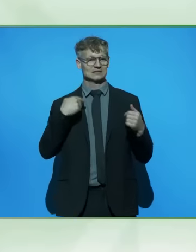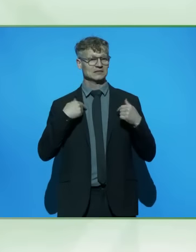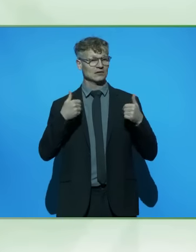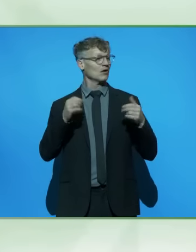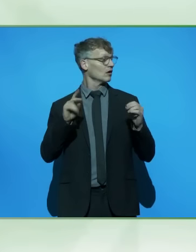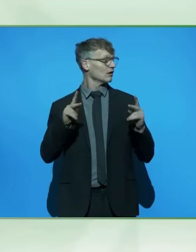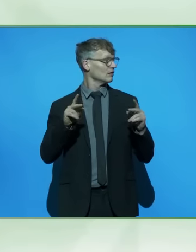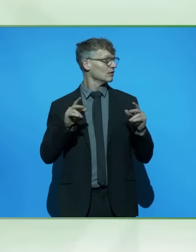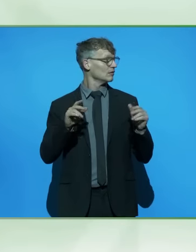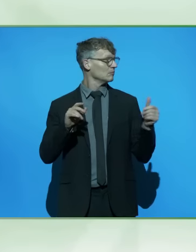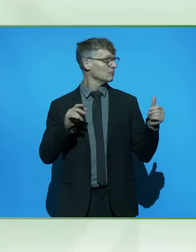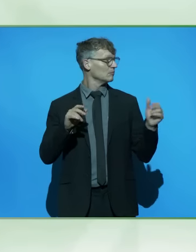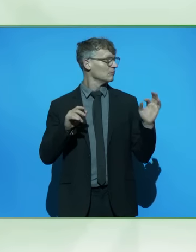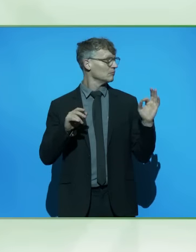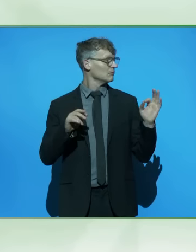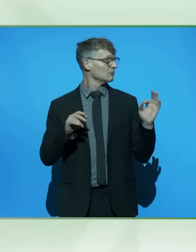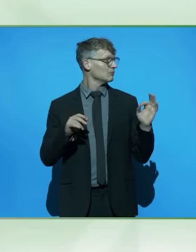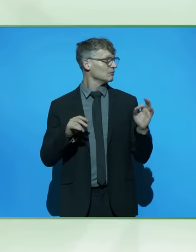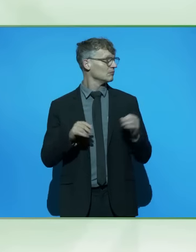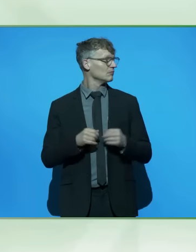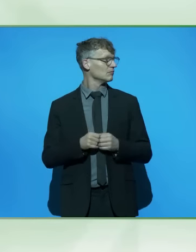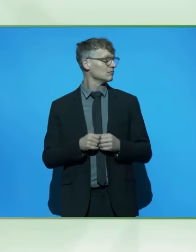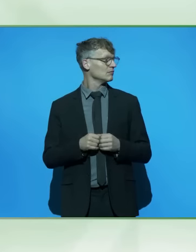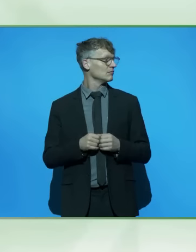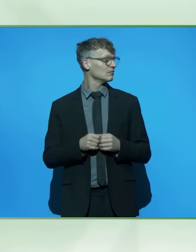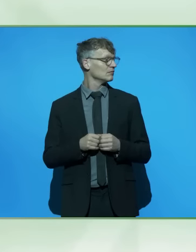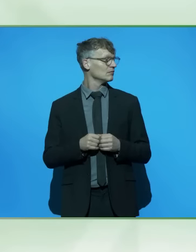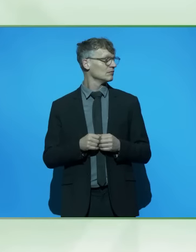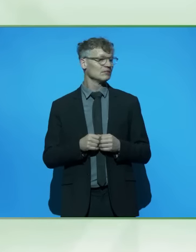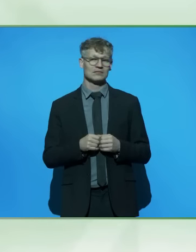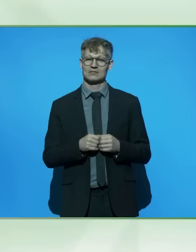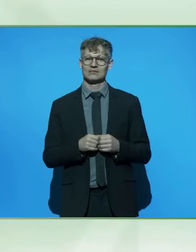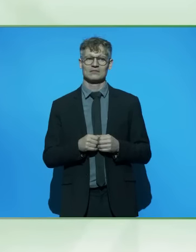Nice. We can hear you. Okay.